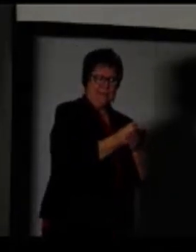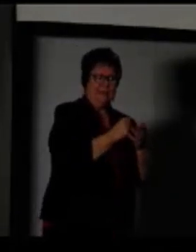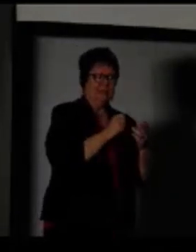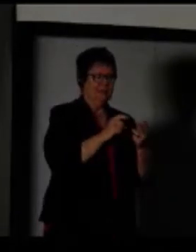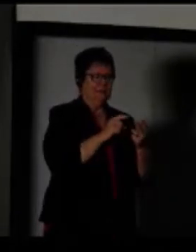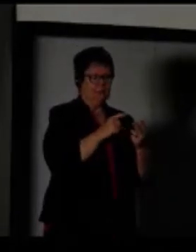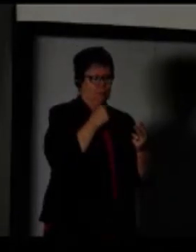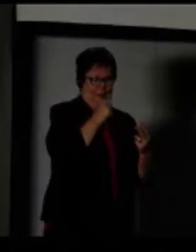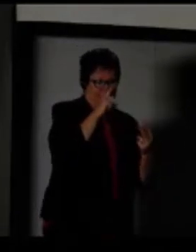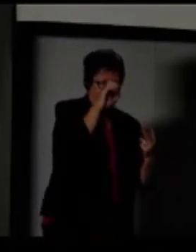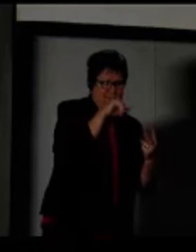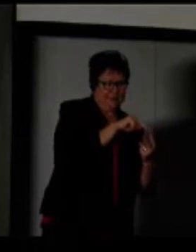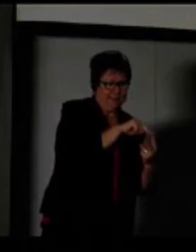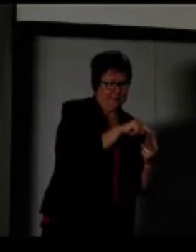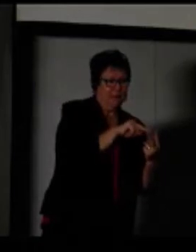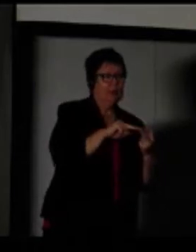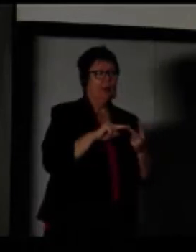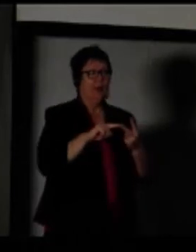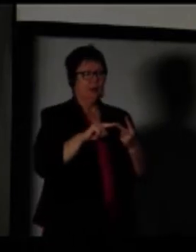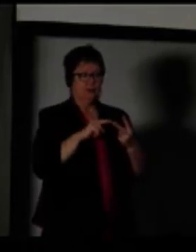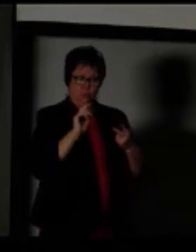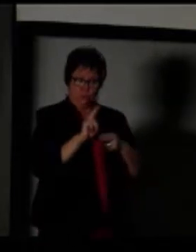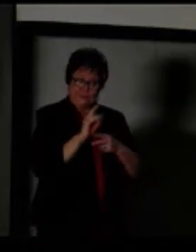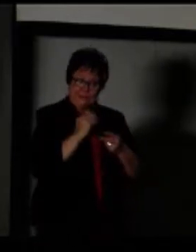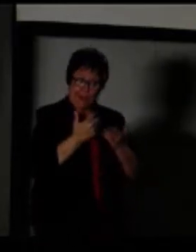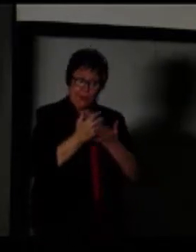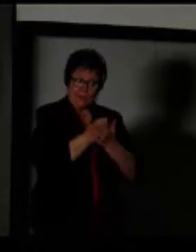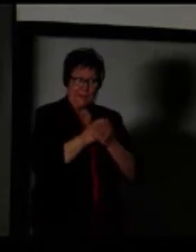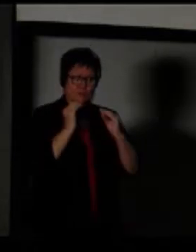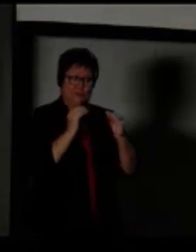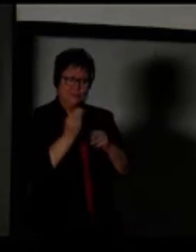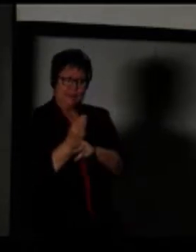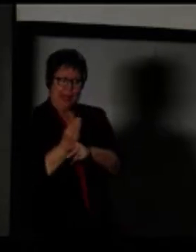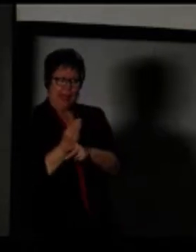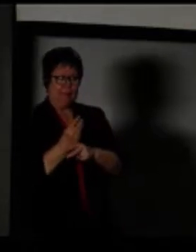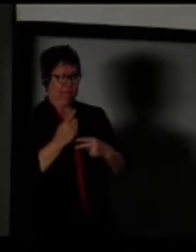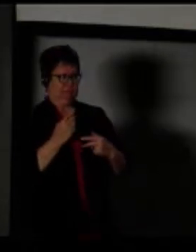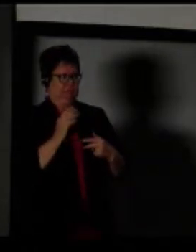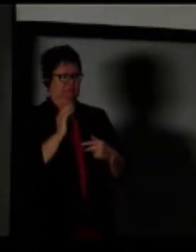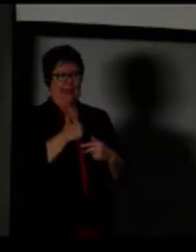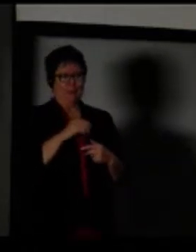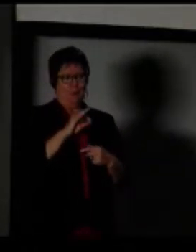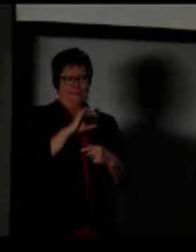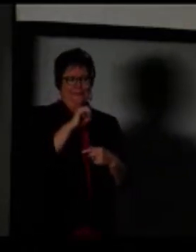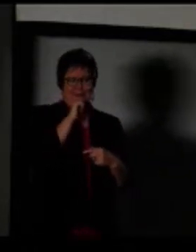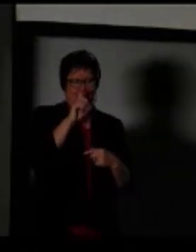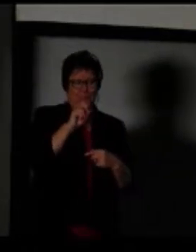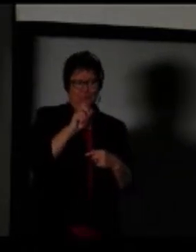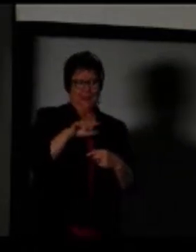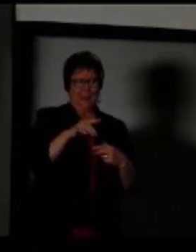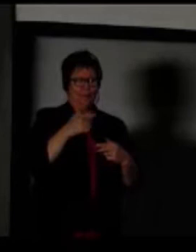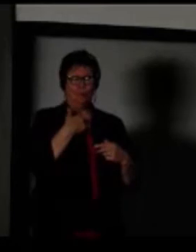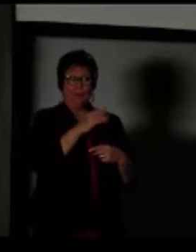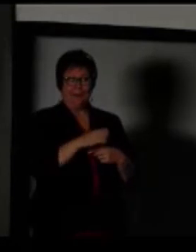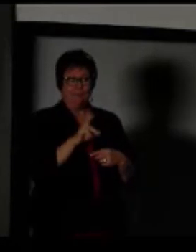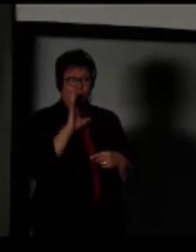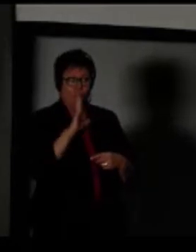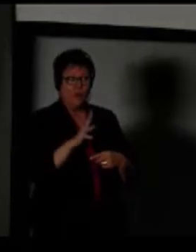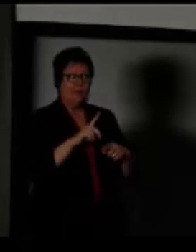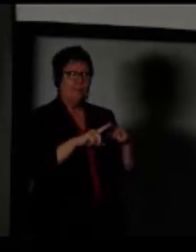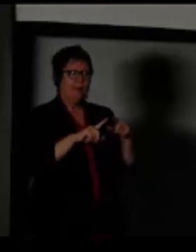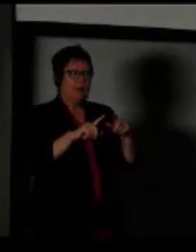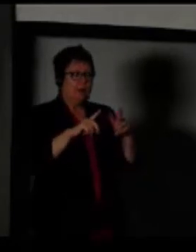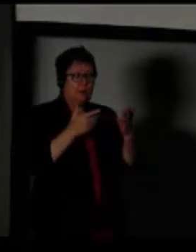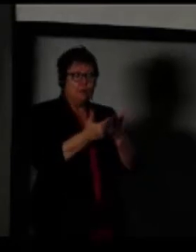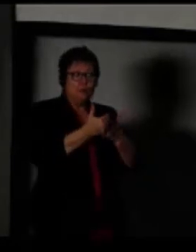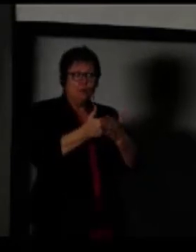collections to teach math. That's something our office has not done, probably never would have done, but it shows a whole new use of the resources